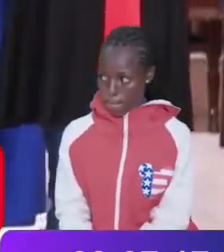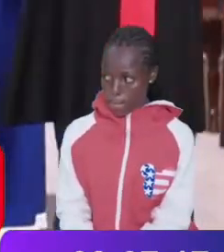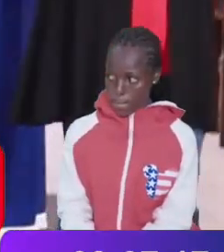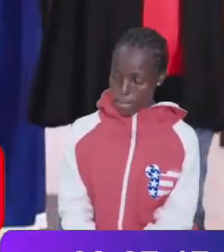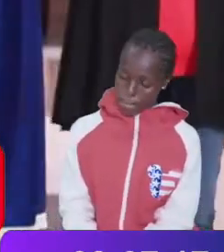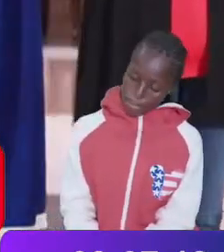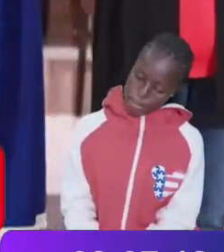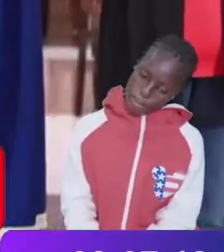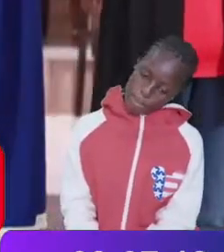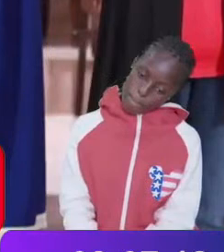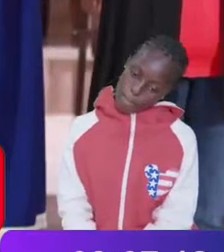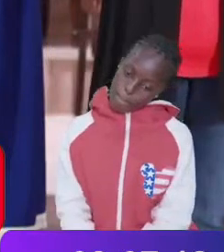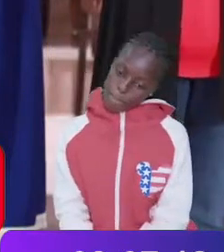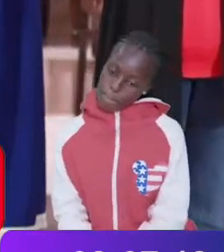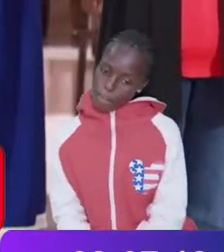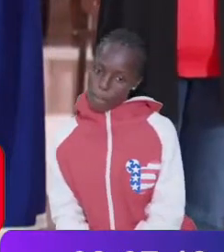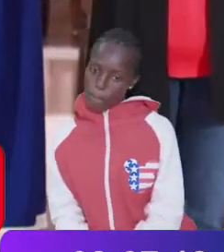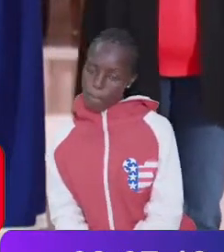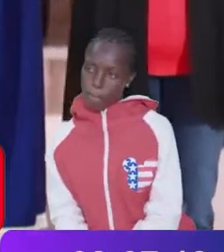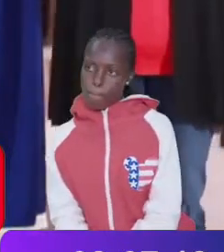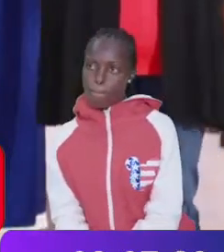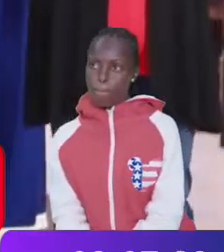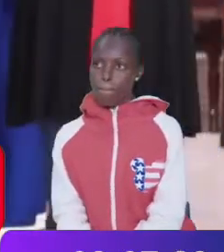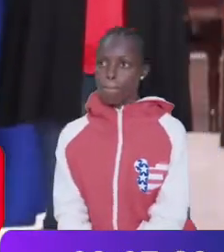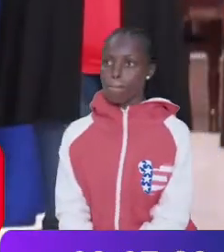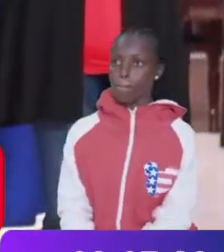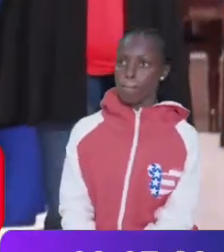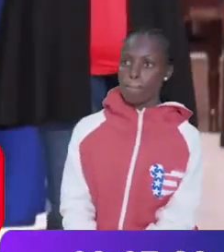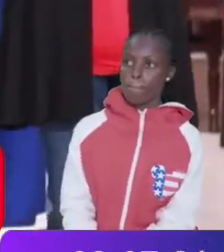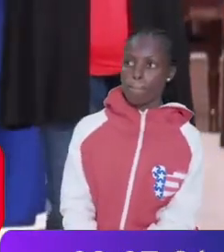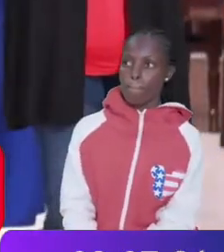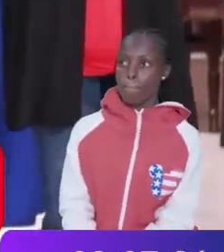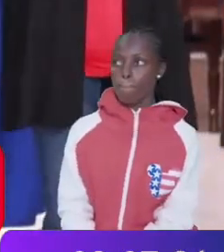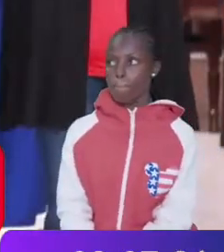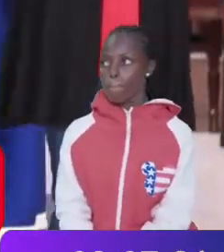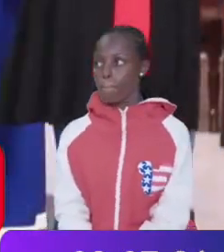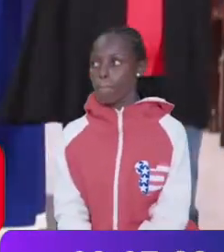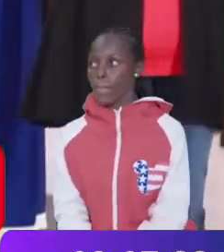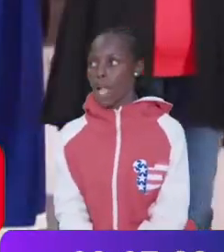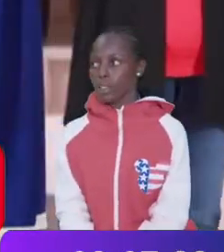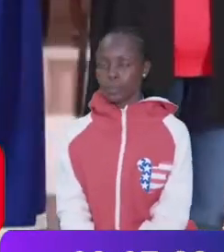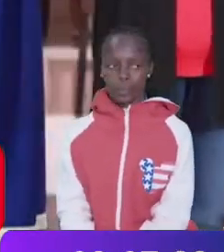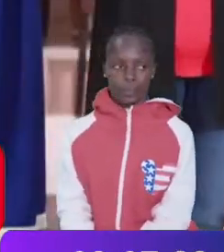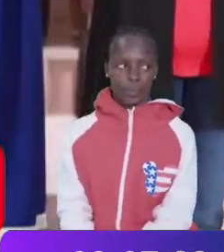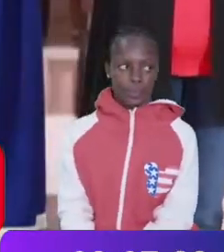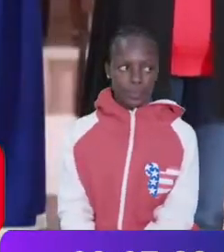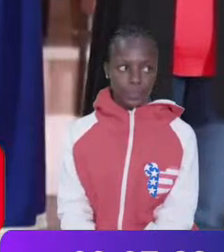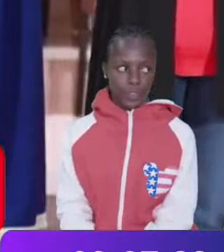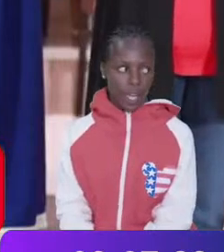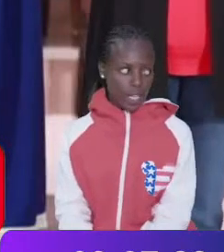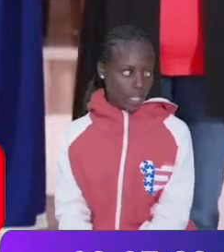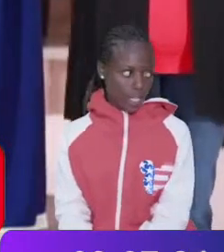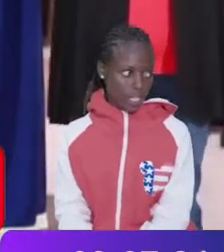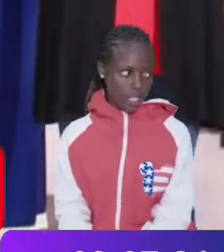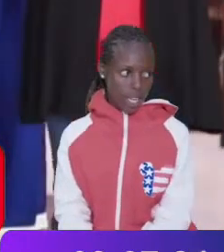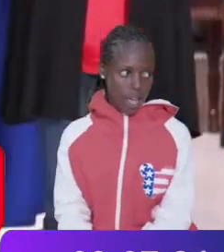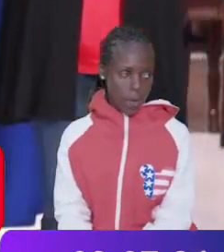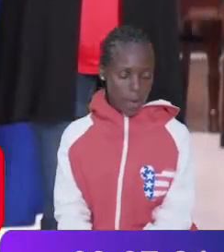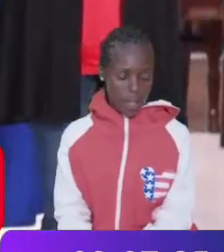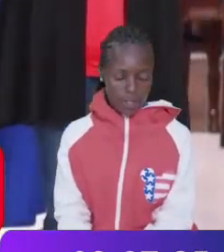you, Jesus. Thank you, Jesus. For saving us all, for saving us